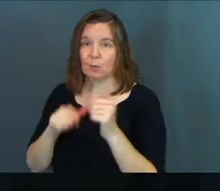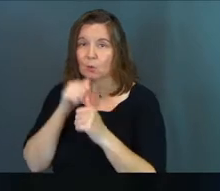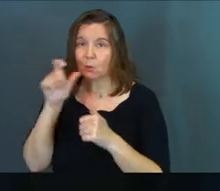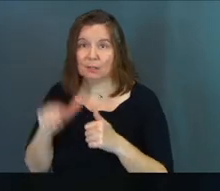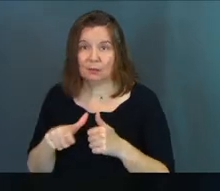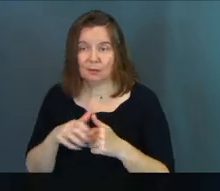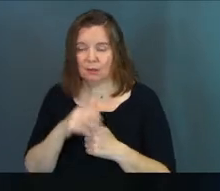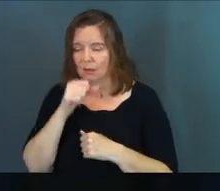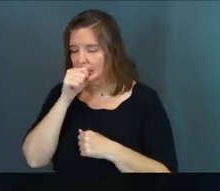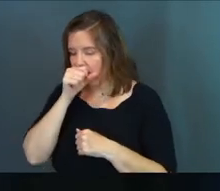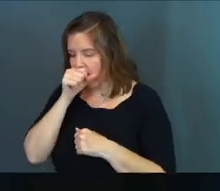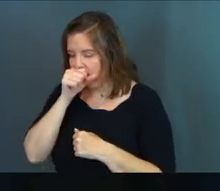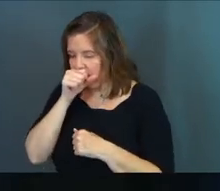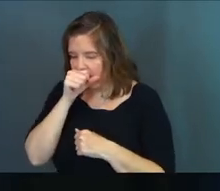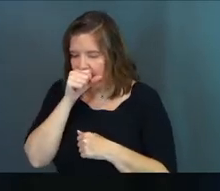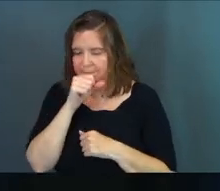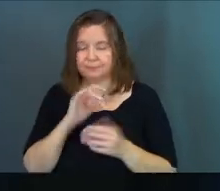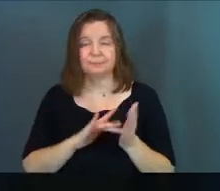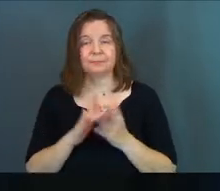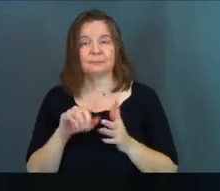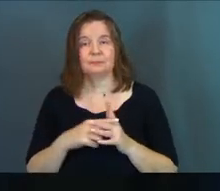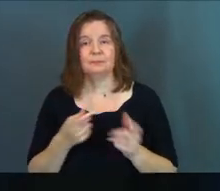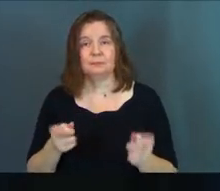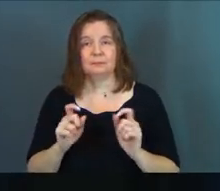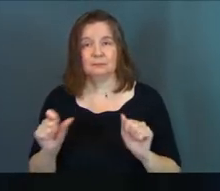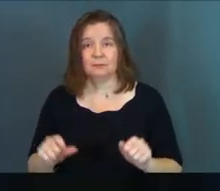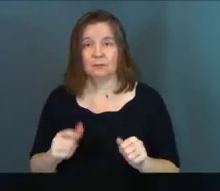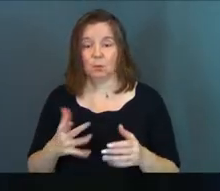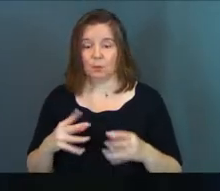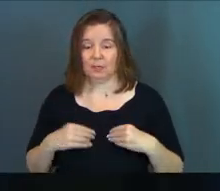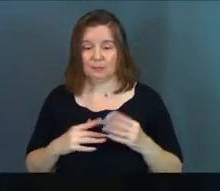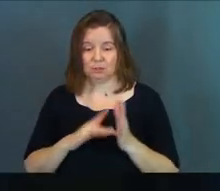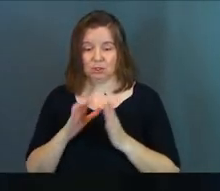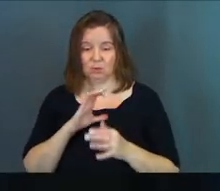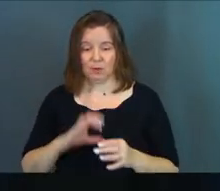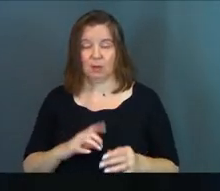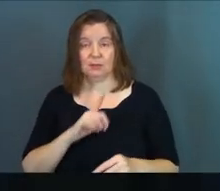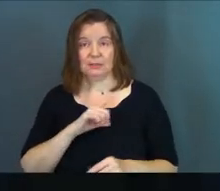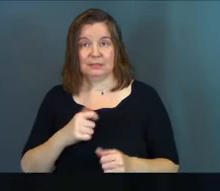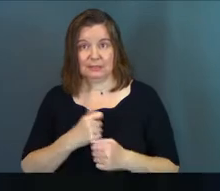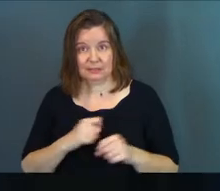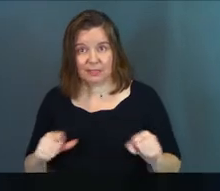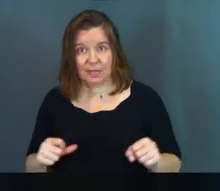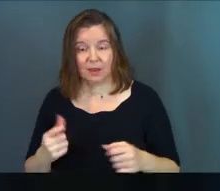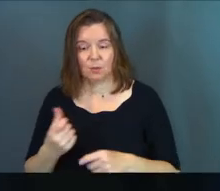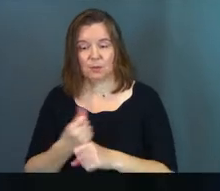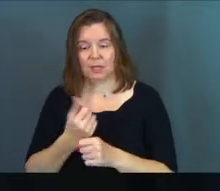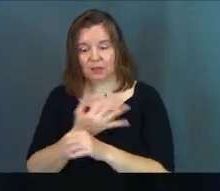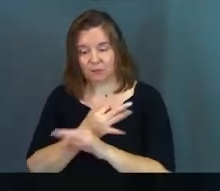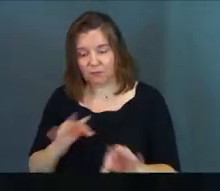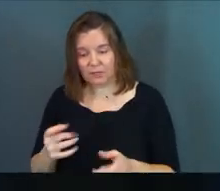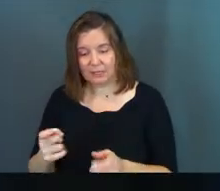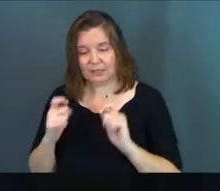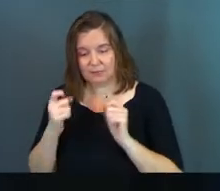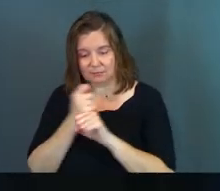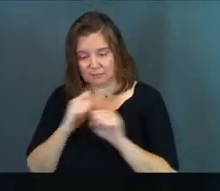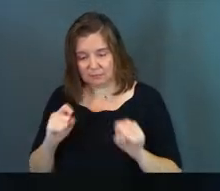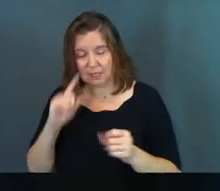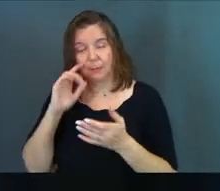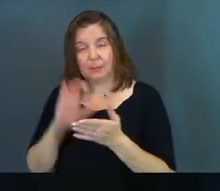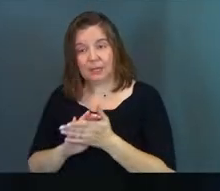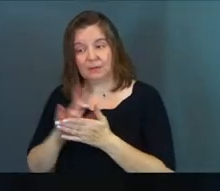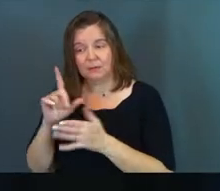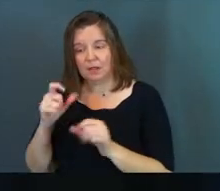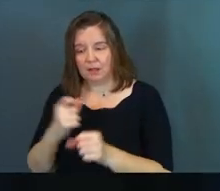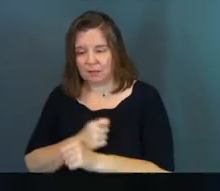Jesus has already given us that ability. When we accept Jesus Christ as Lord and Savior and we receive the free gift of salvation and believe that he did what he